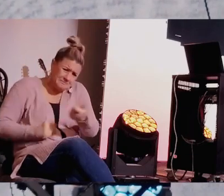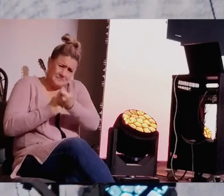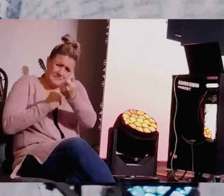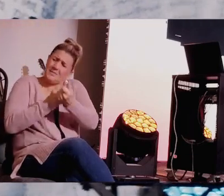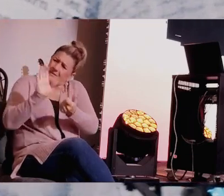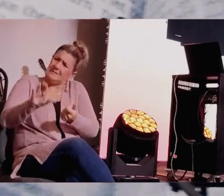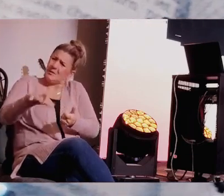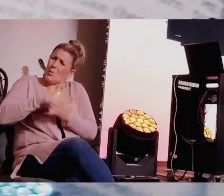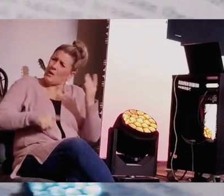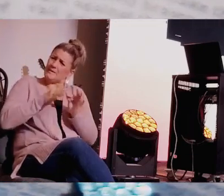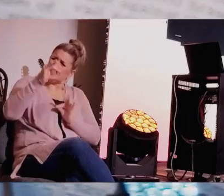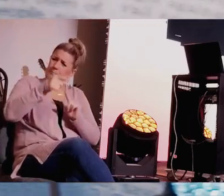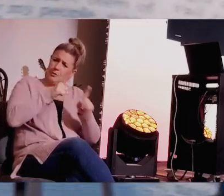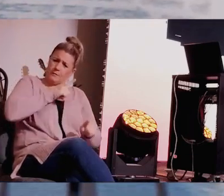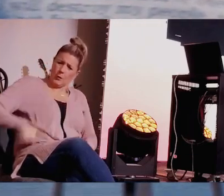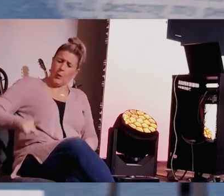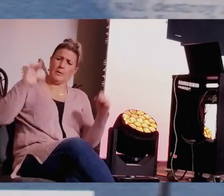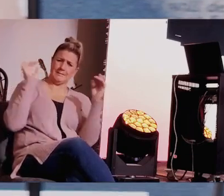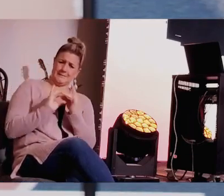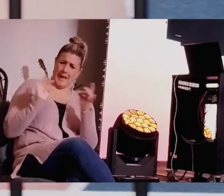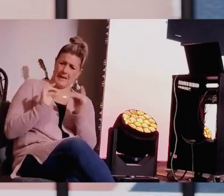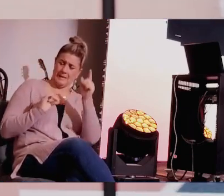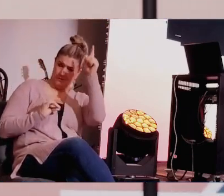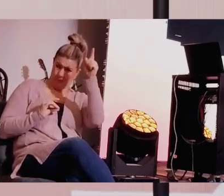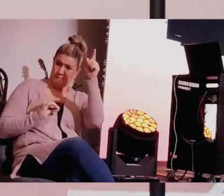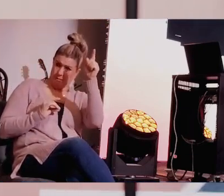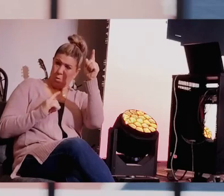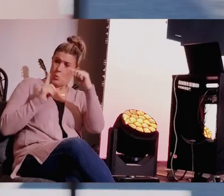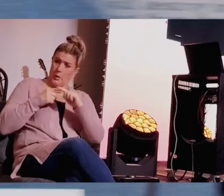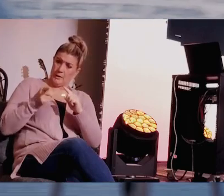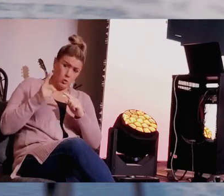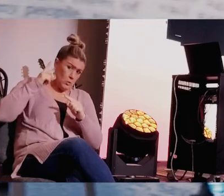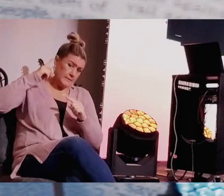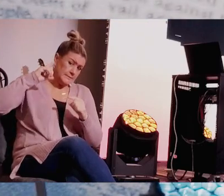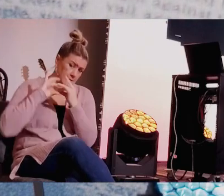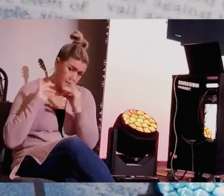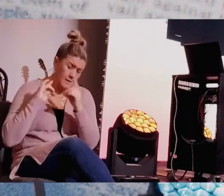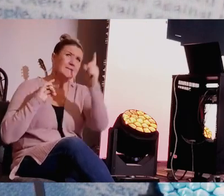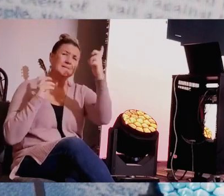is the Spirit of the Lord saying? And when they speak, is that match up within God's truth?